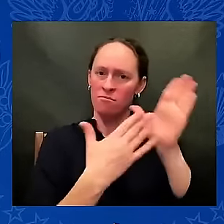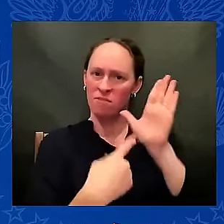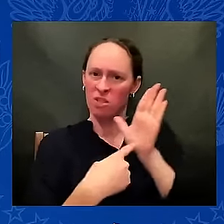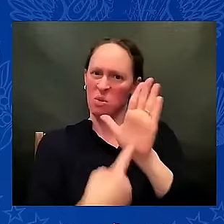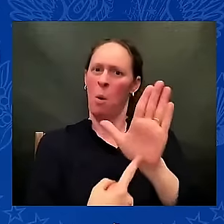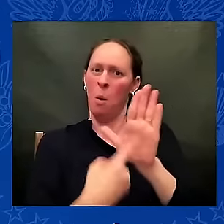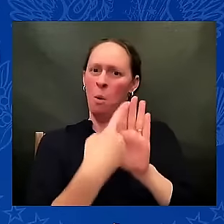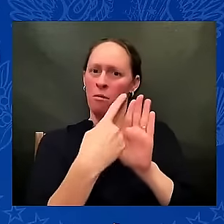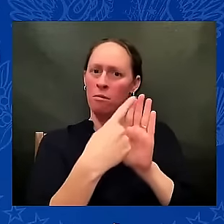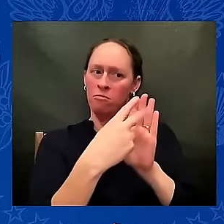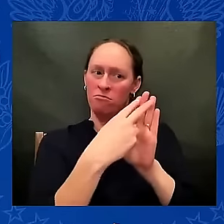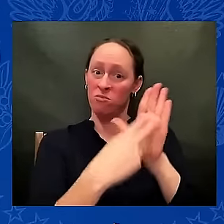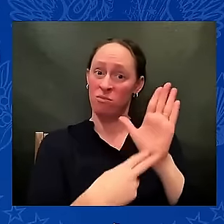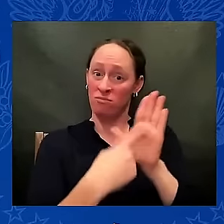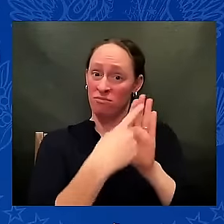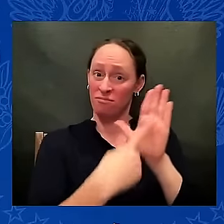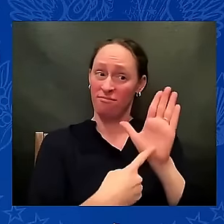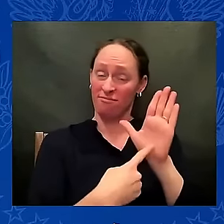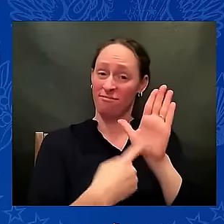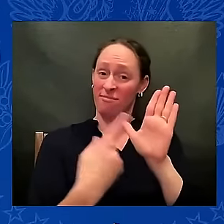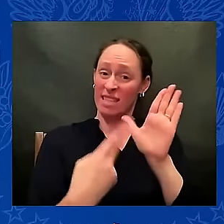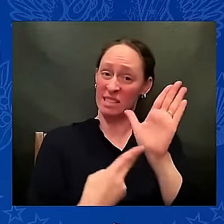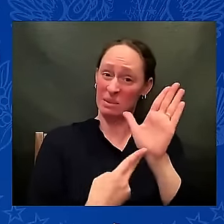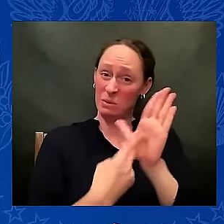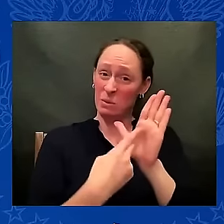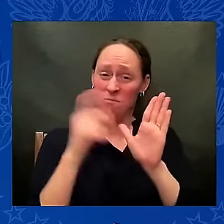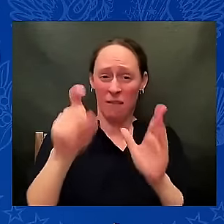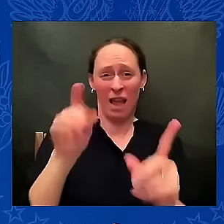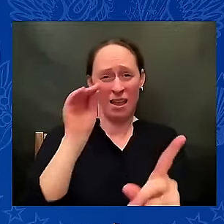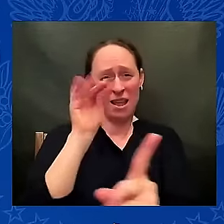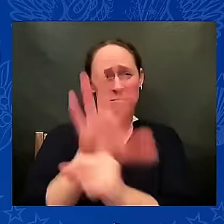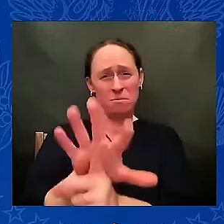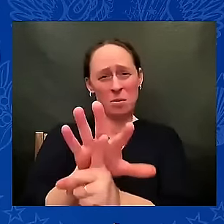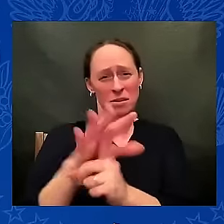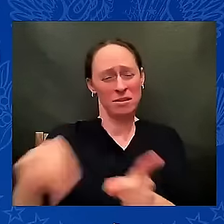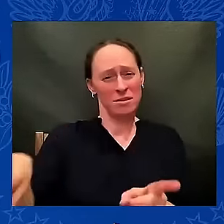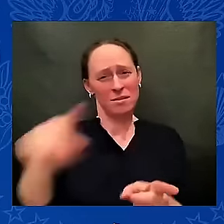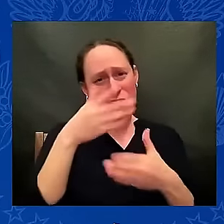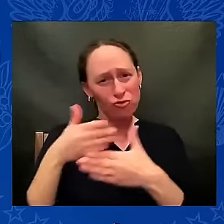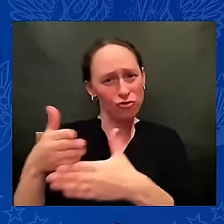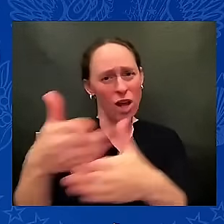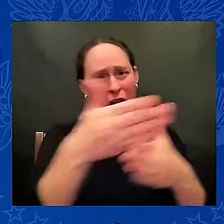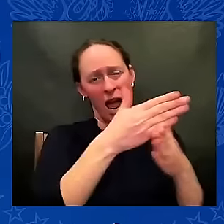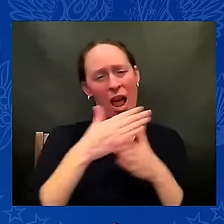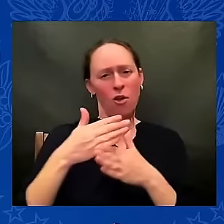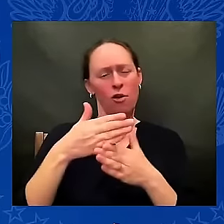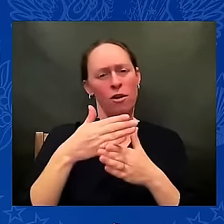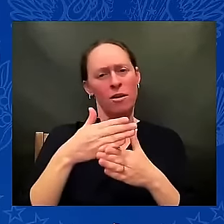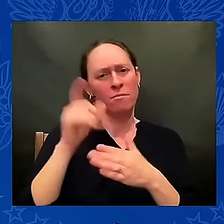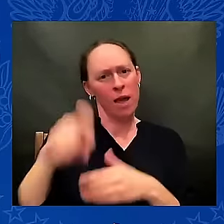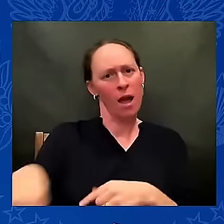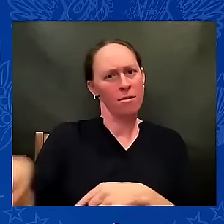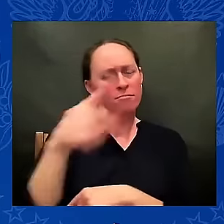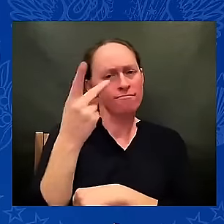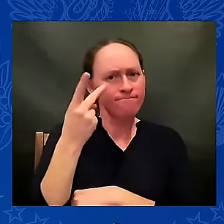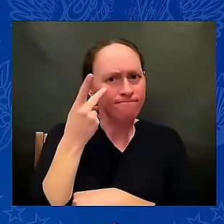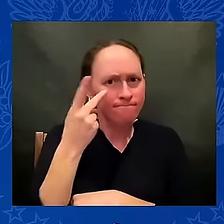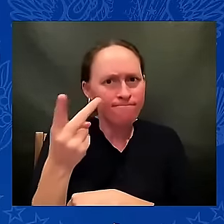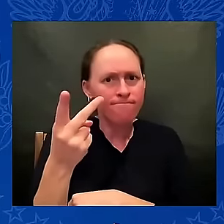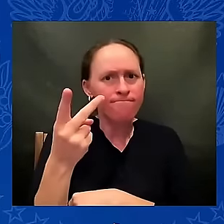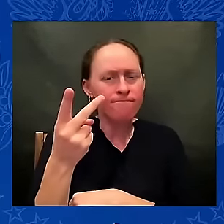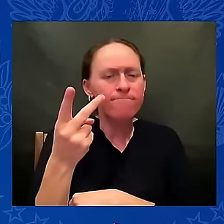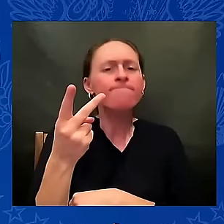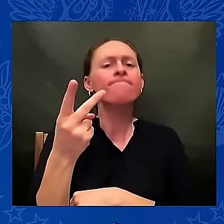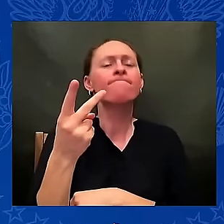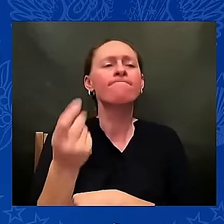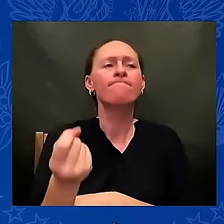told. The truth must be heard all across America. But this official policy is only